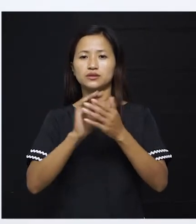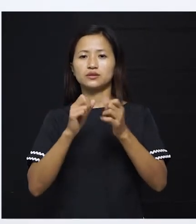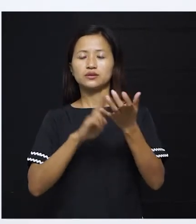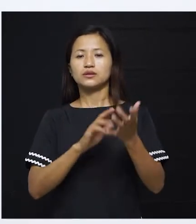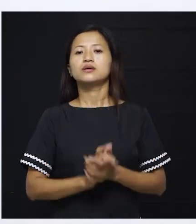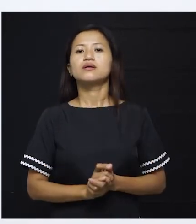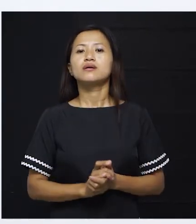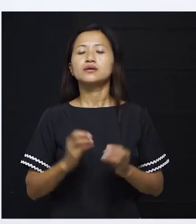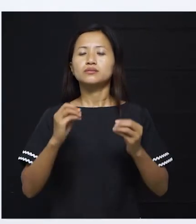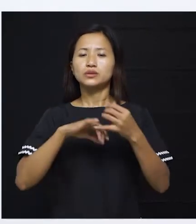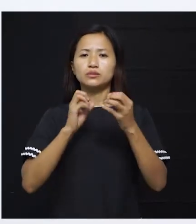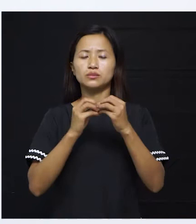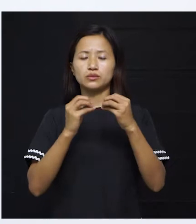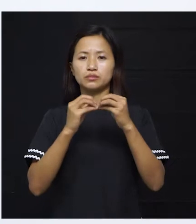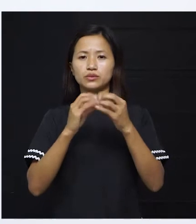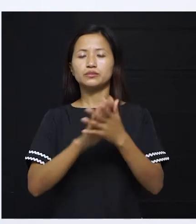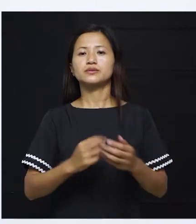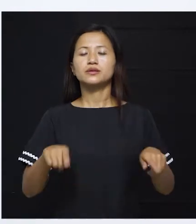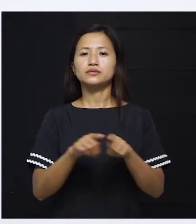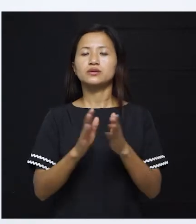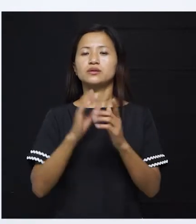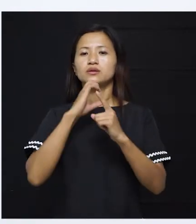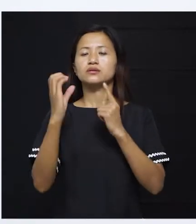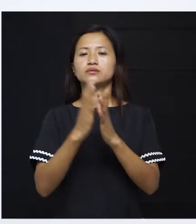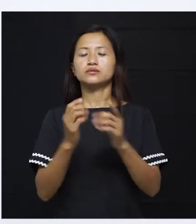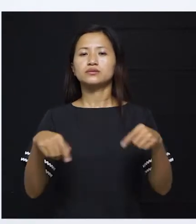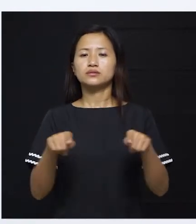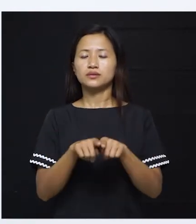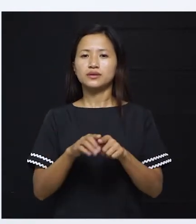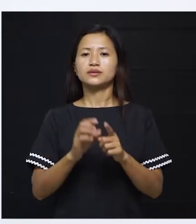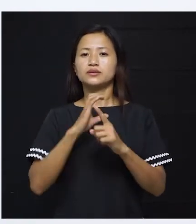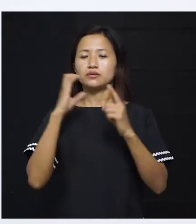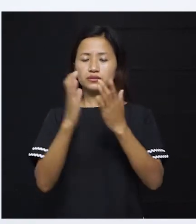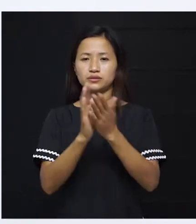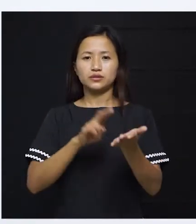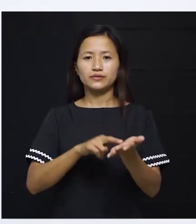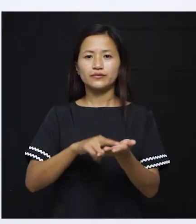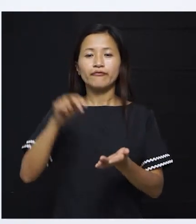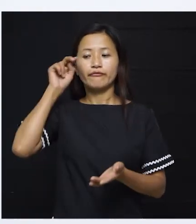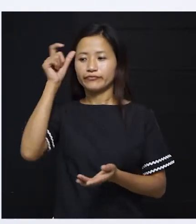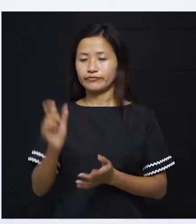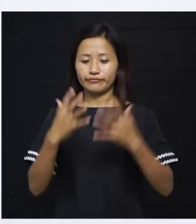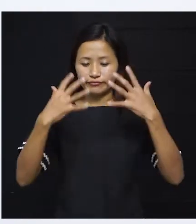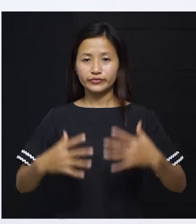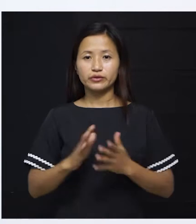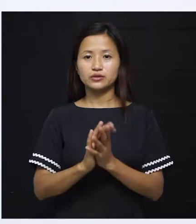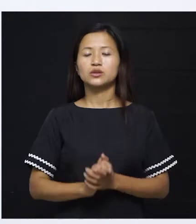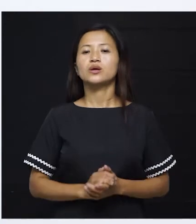of Borneo and Sumatra, their culture and the culture of Nagas have quite some similarities, whether it's the